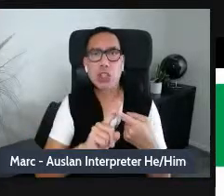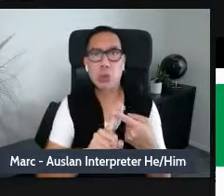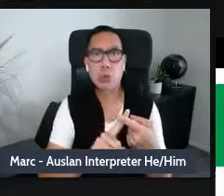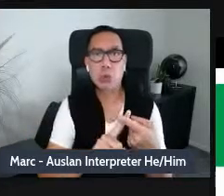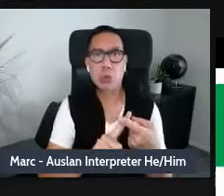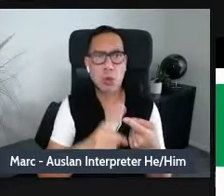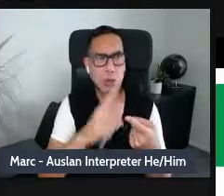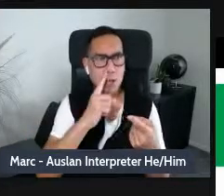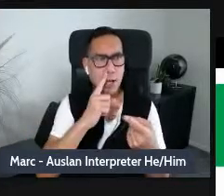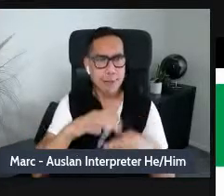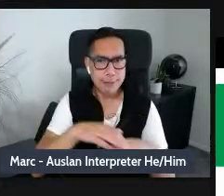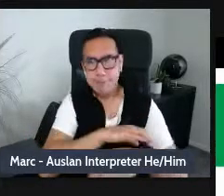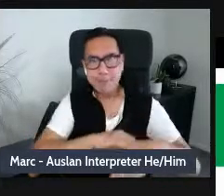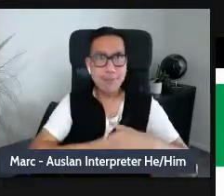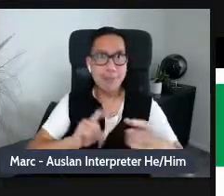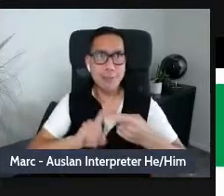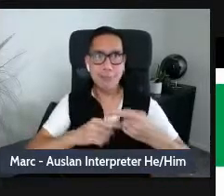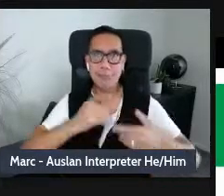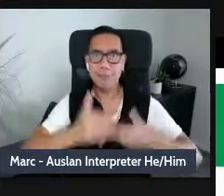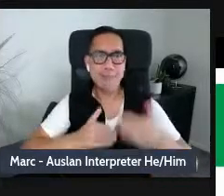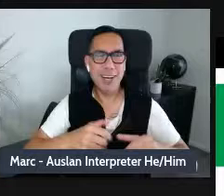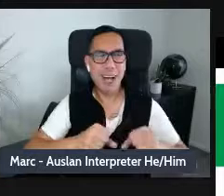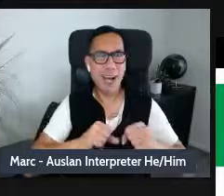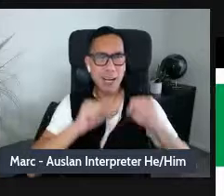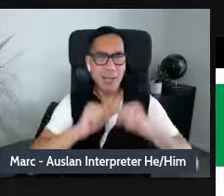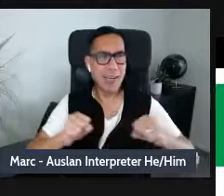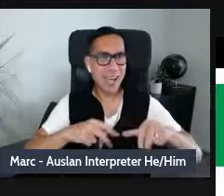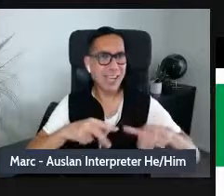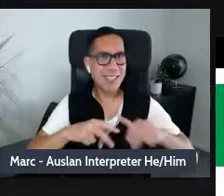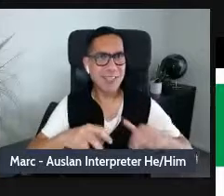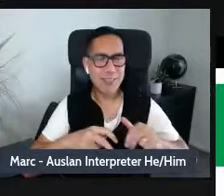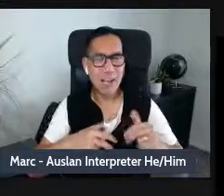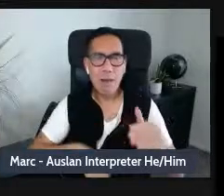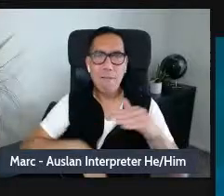really get the full benefits of the program.